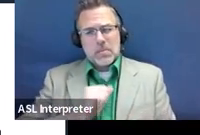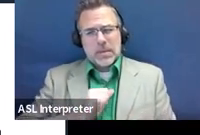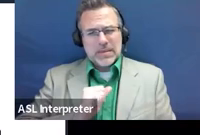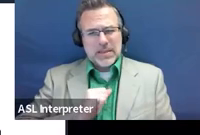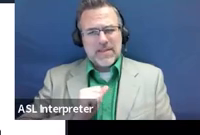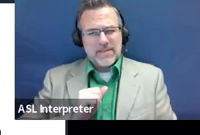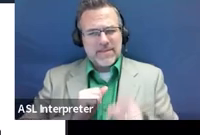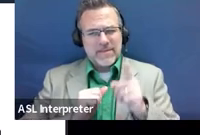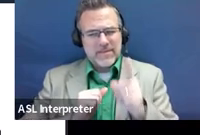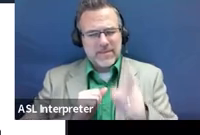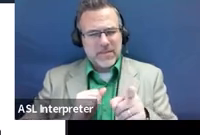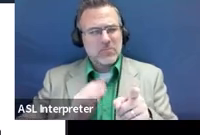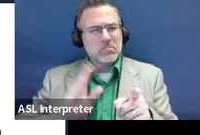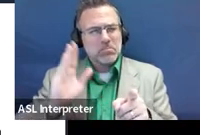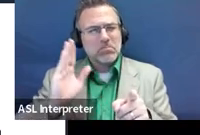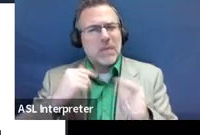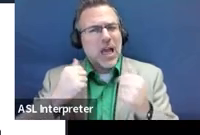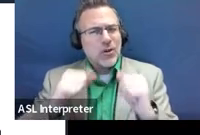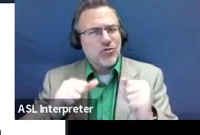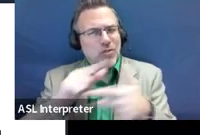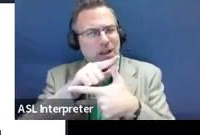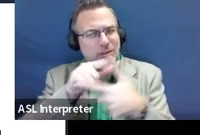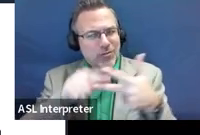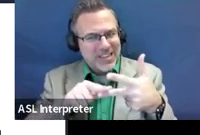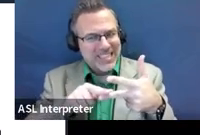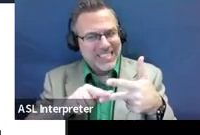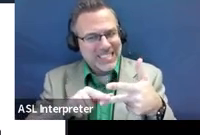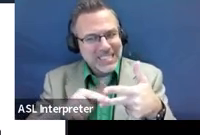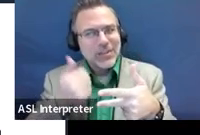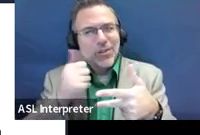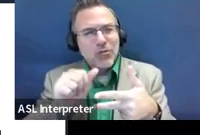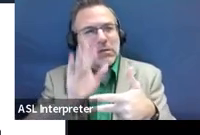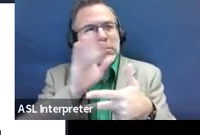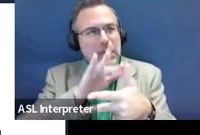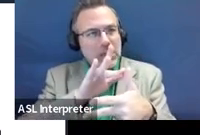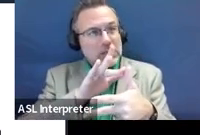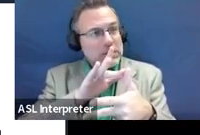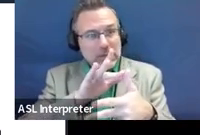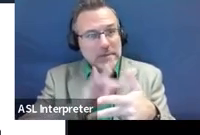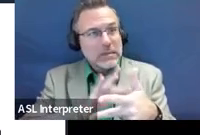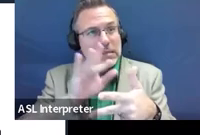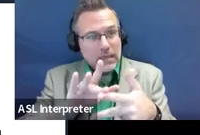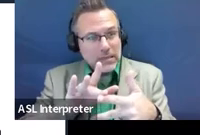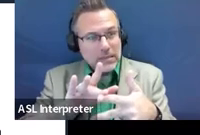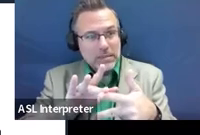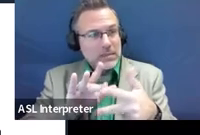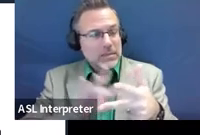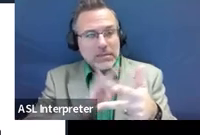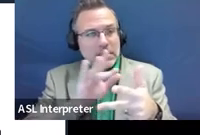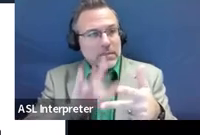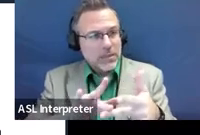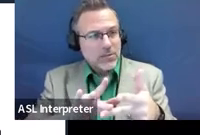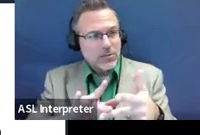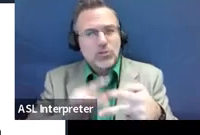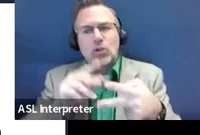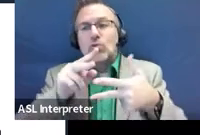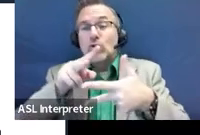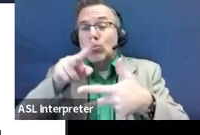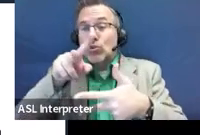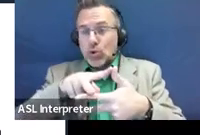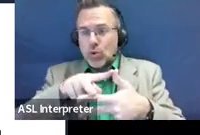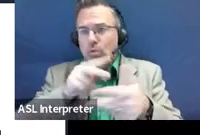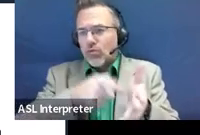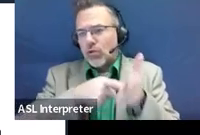these, I went for three just to cover myself. I always tried for that third time. but you only need to do two according to